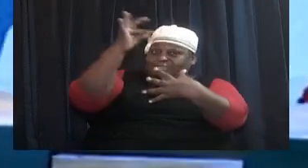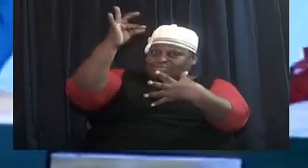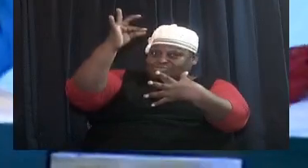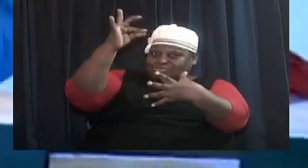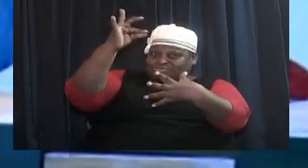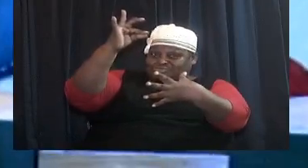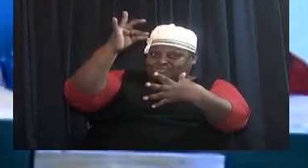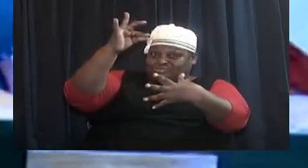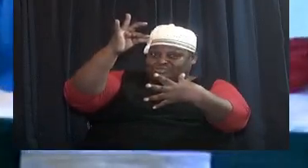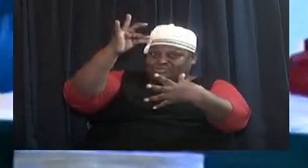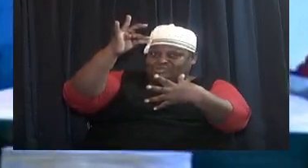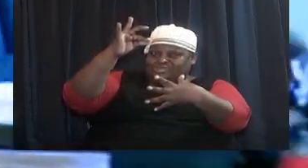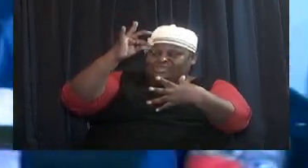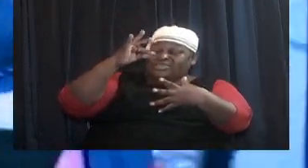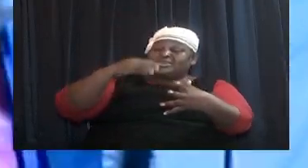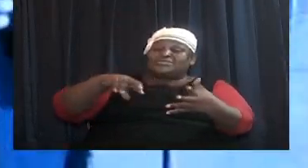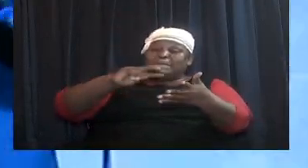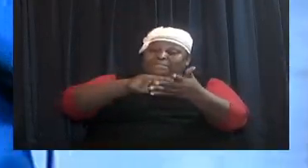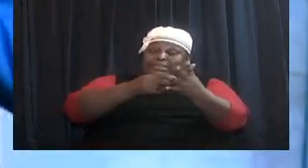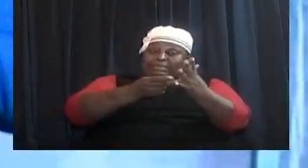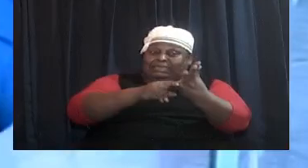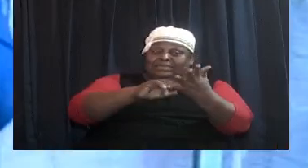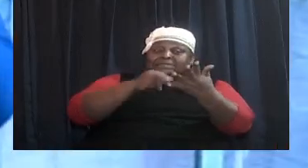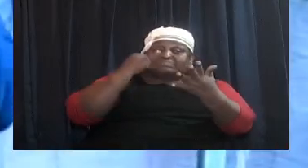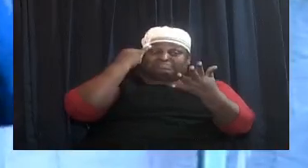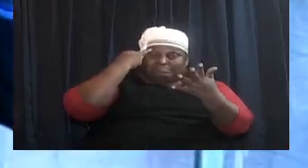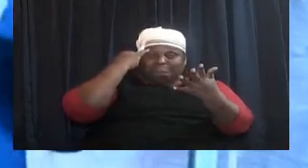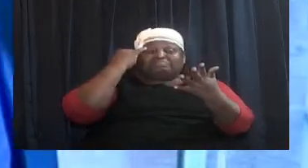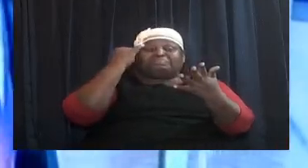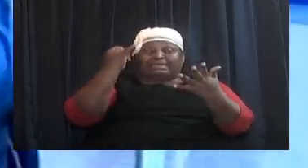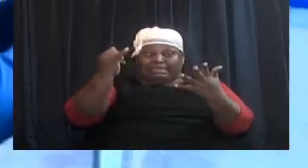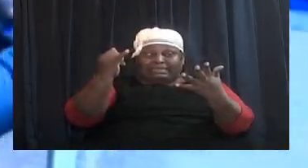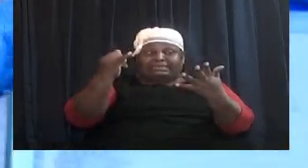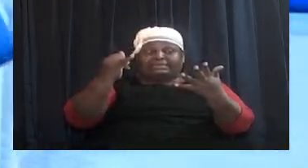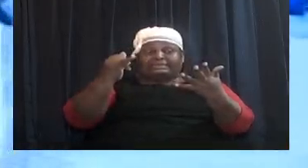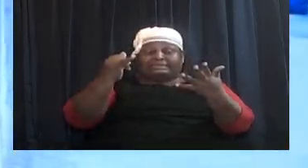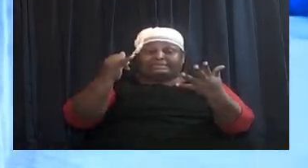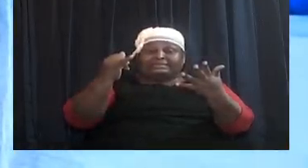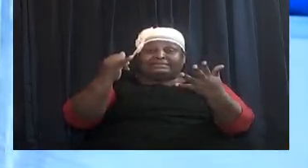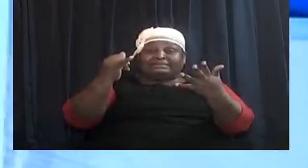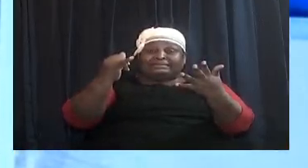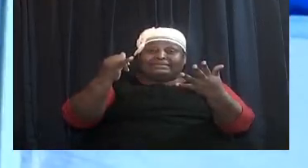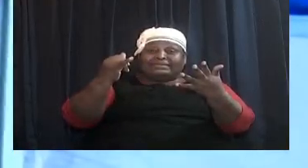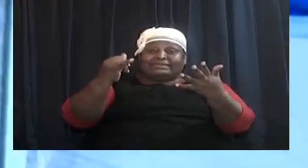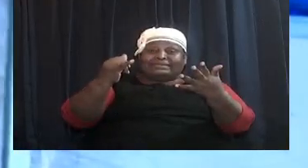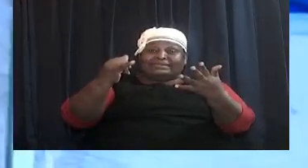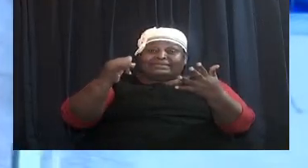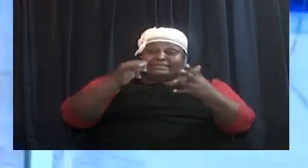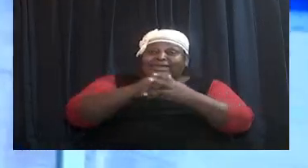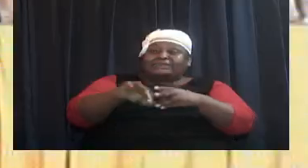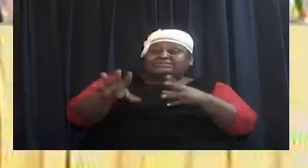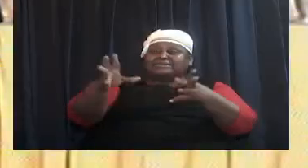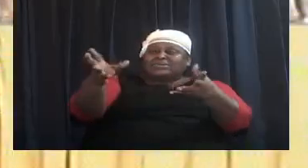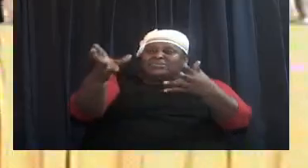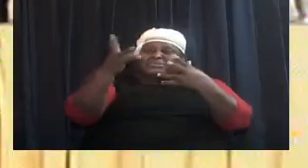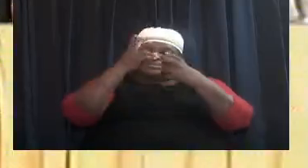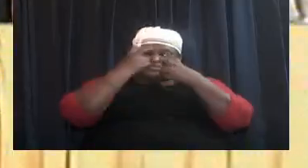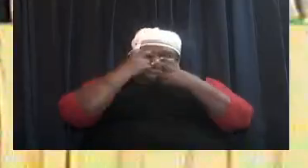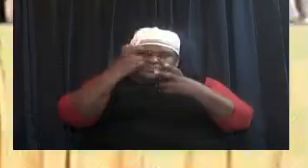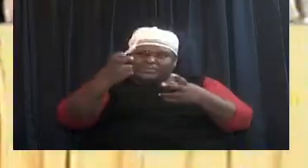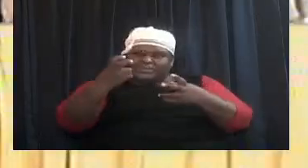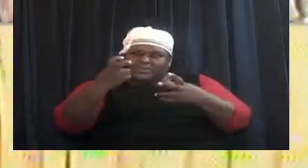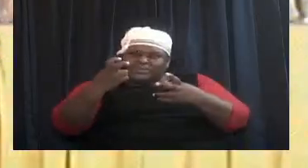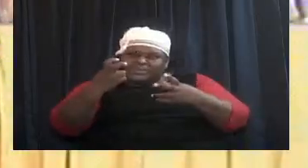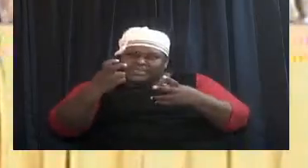precepts, the concepts, the idea, the concept that is engraved in the scriptures. They